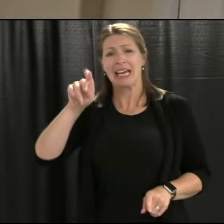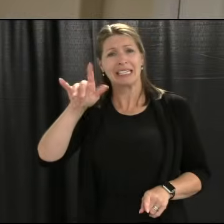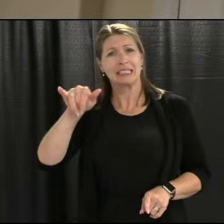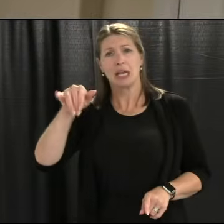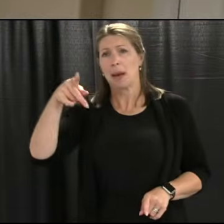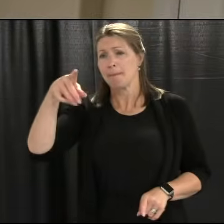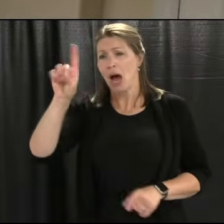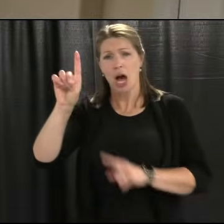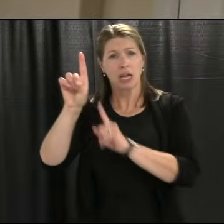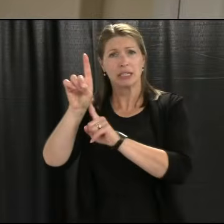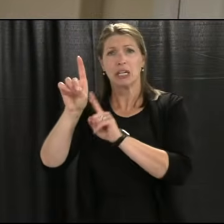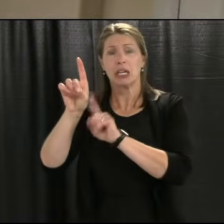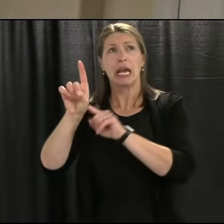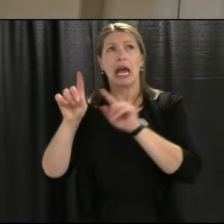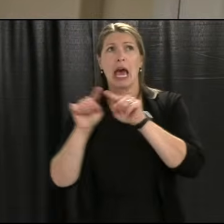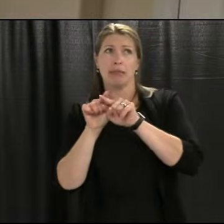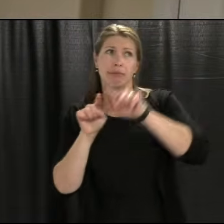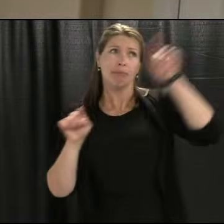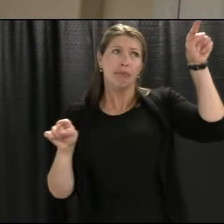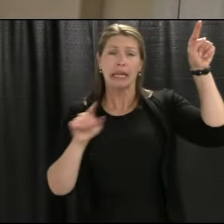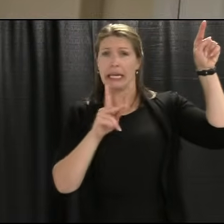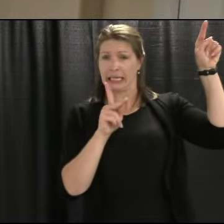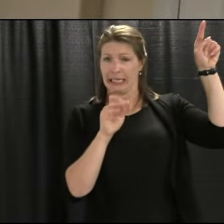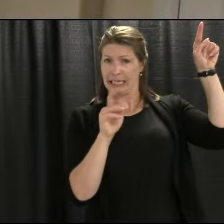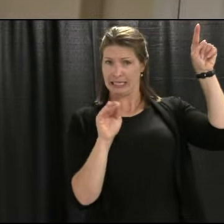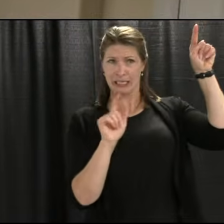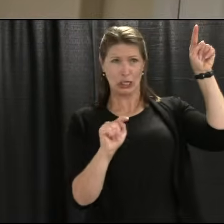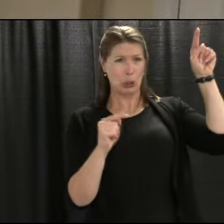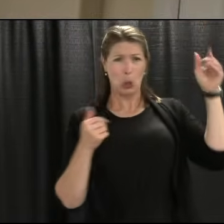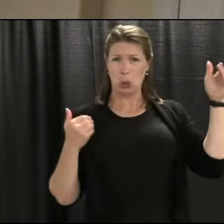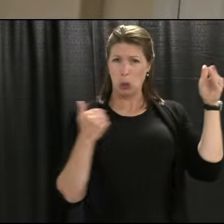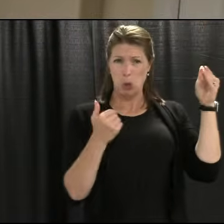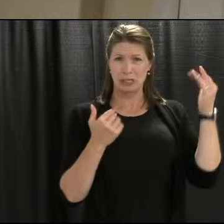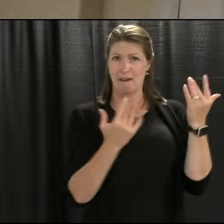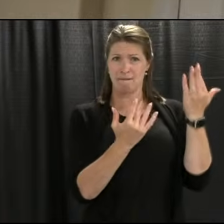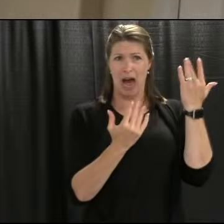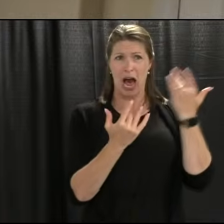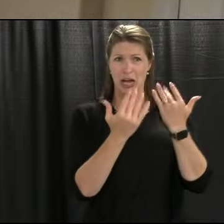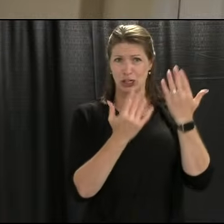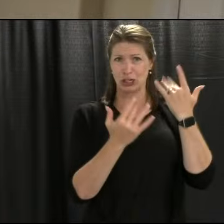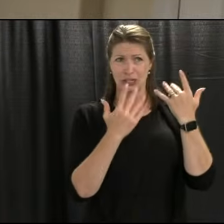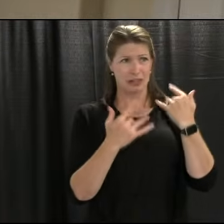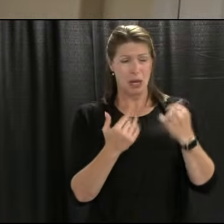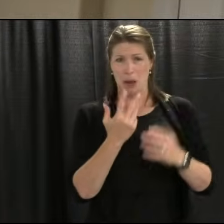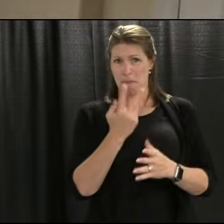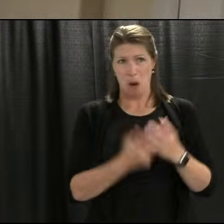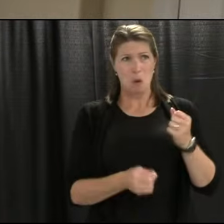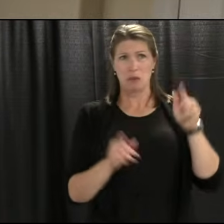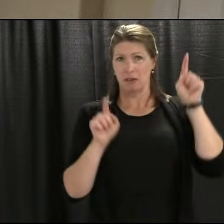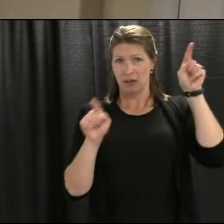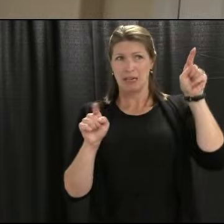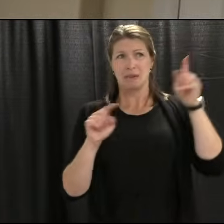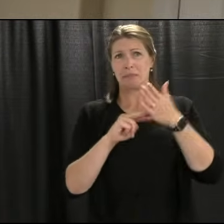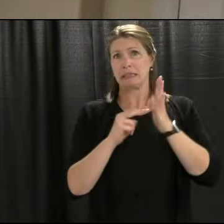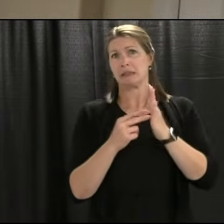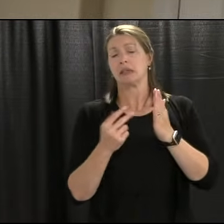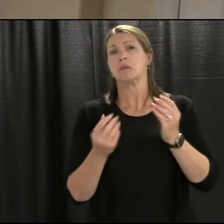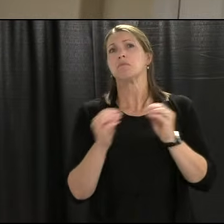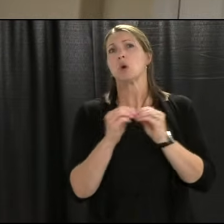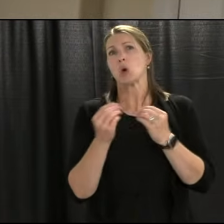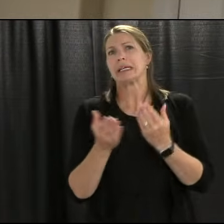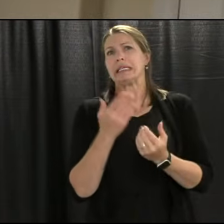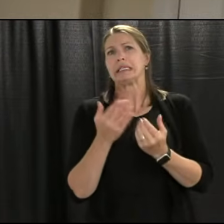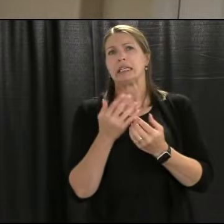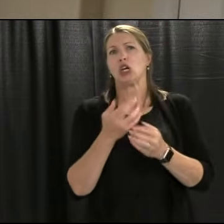able to move those resources quickly as they are needed. So we're certainly focusing on both